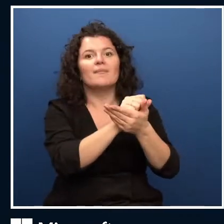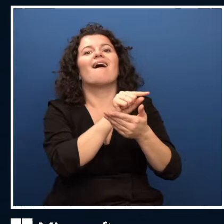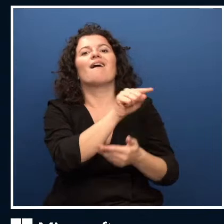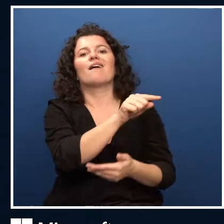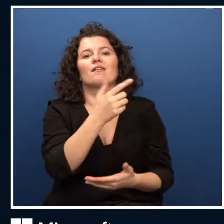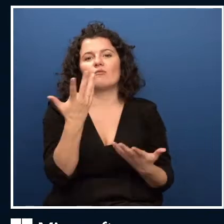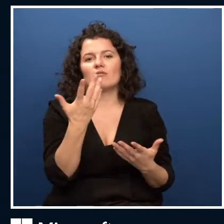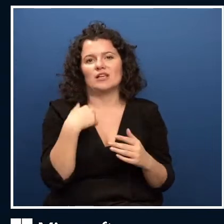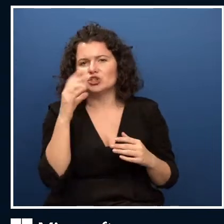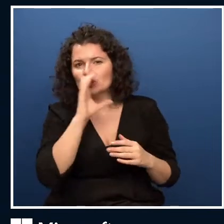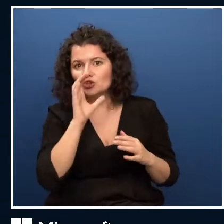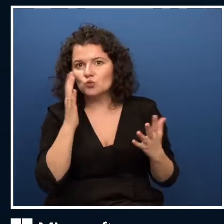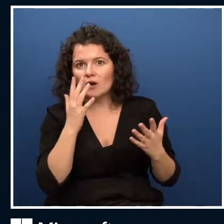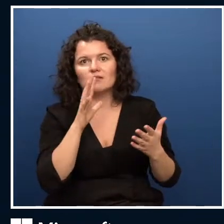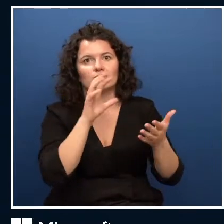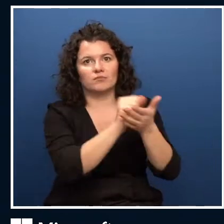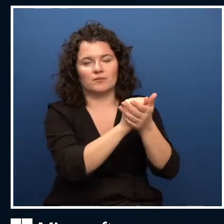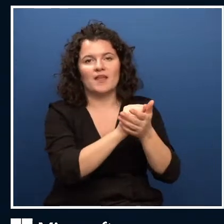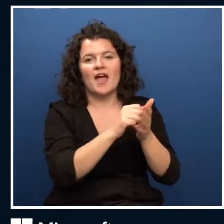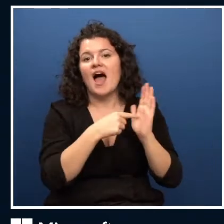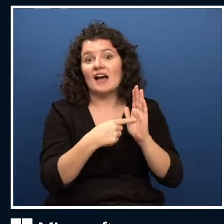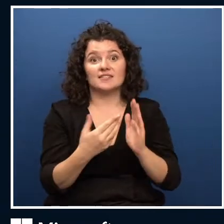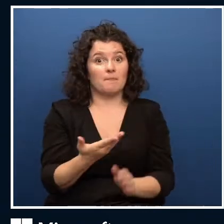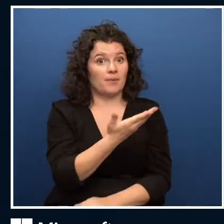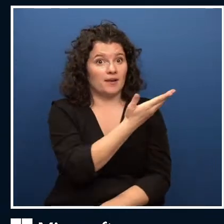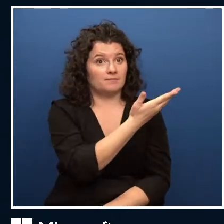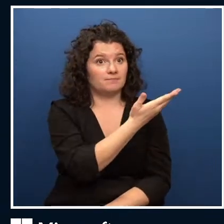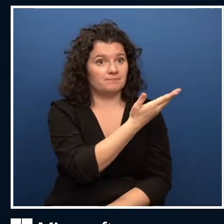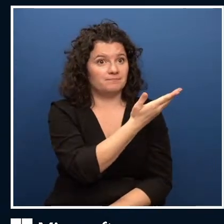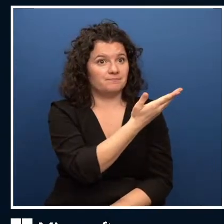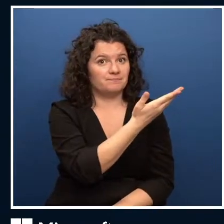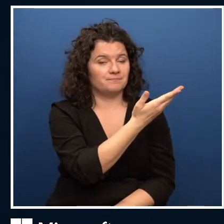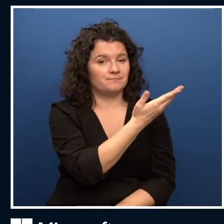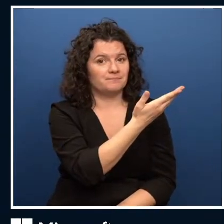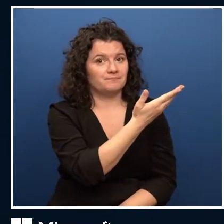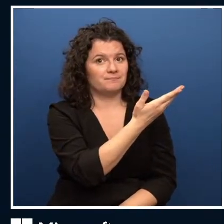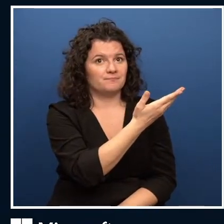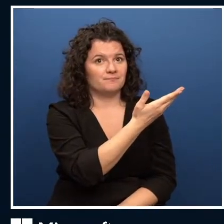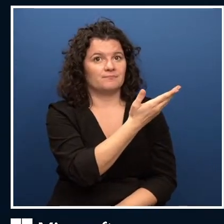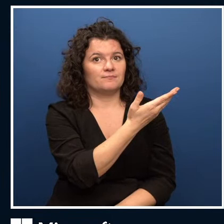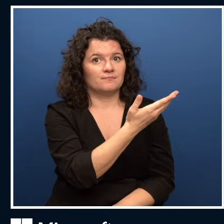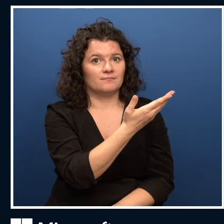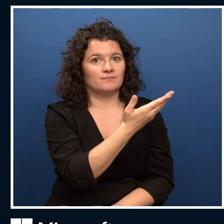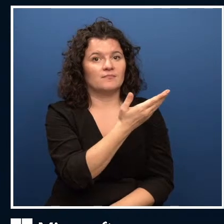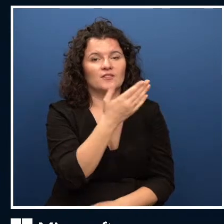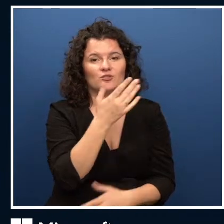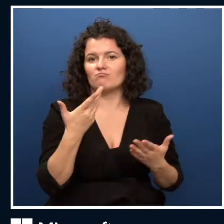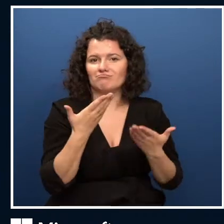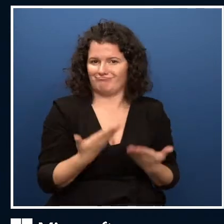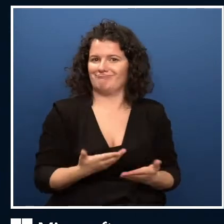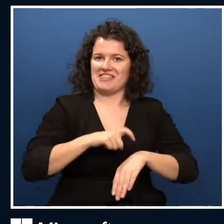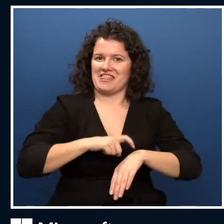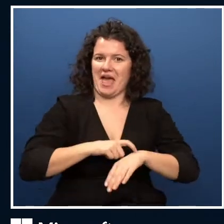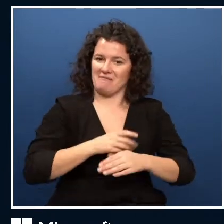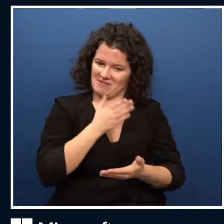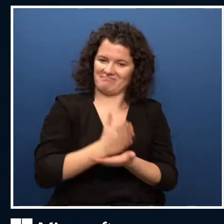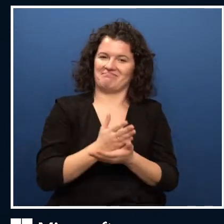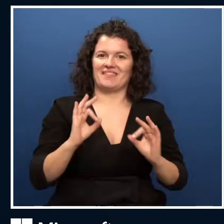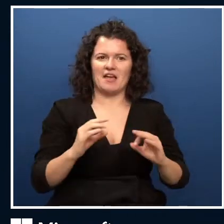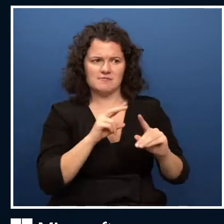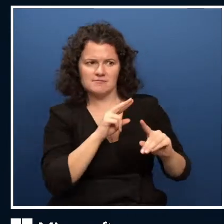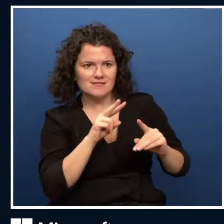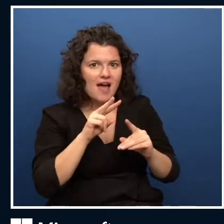we end up with is a real-time object detection device that uses your webcam to identify